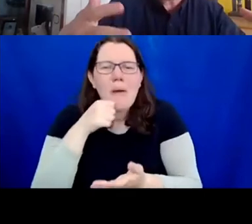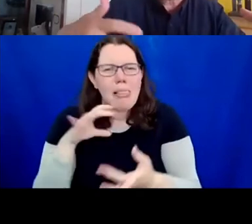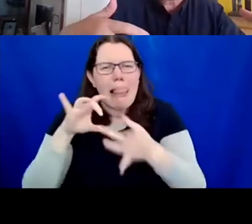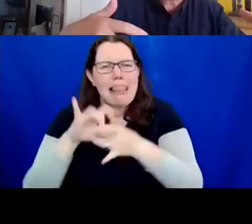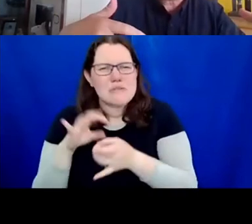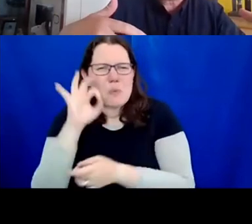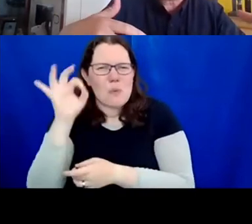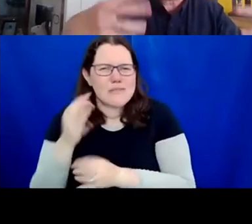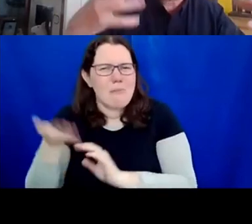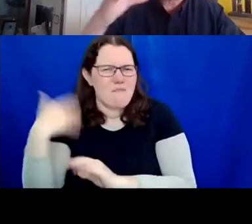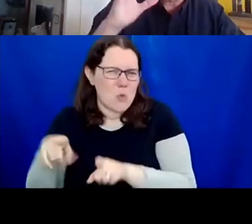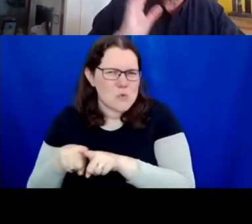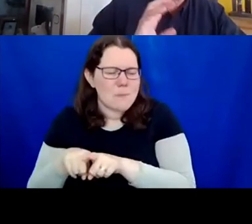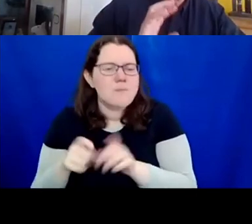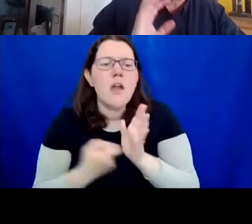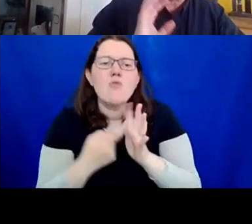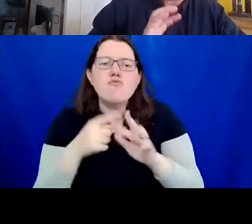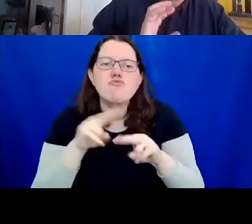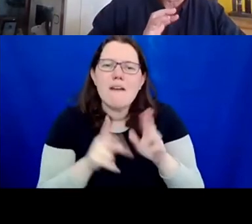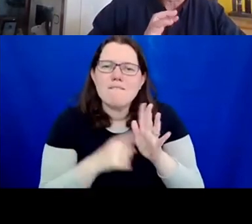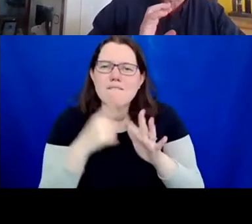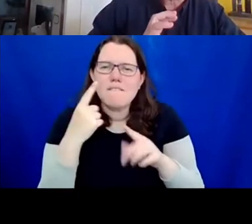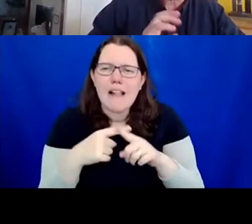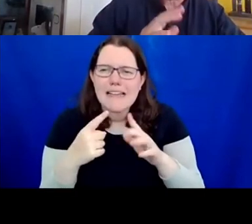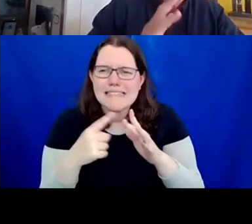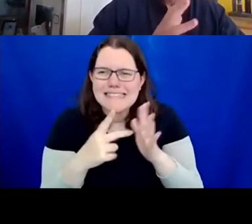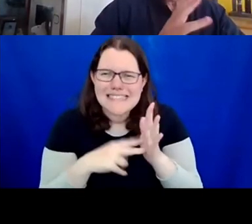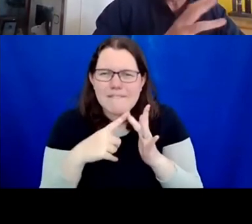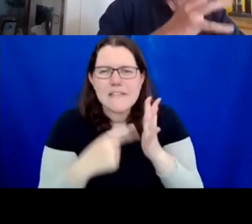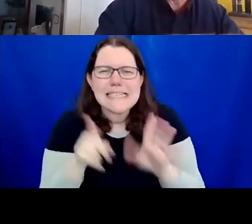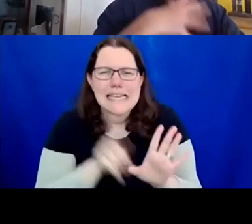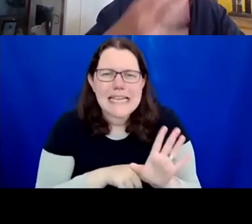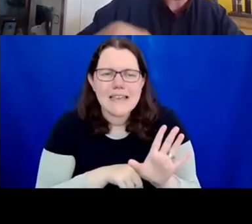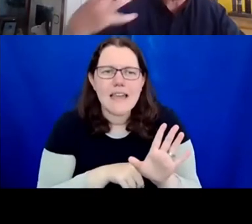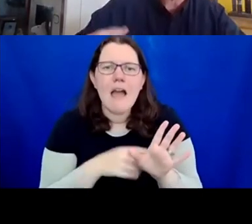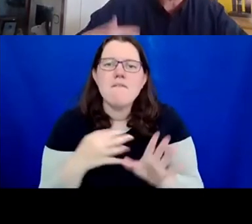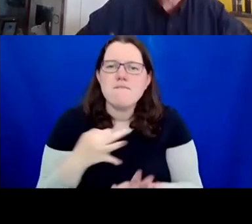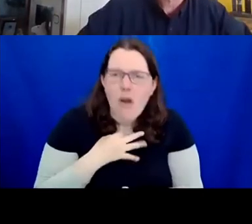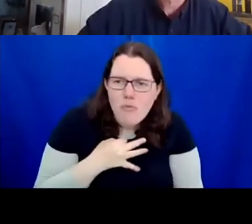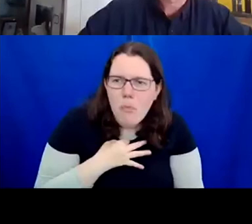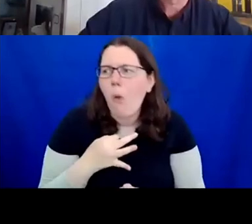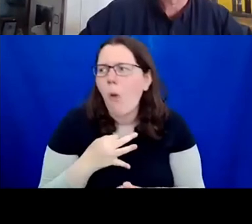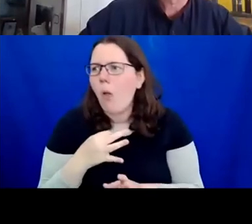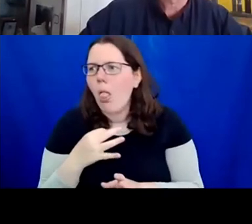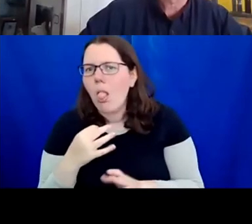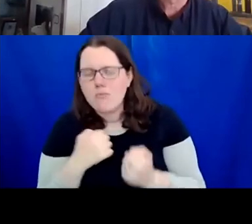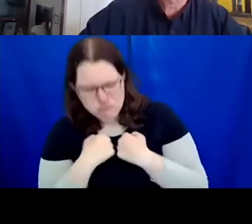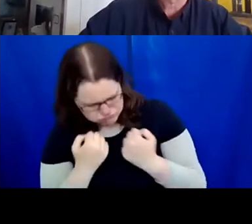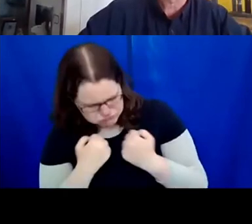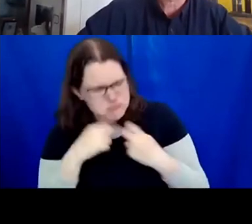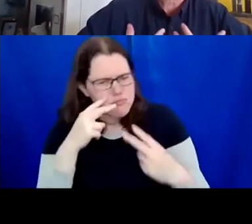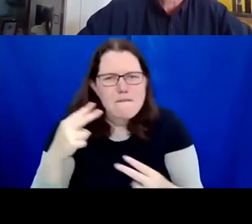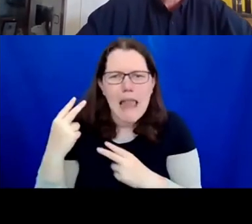Reflexivity, the space to be vulnerable and to reflect, is built into all of our research collaborations with